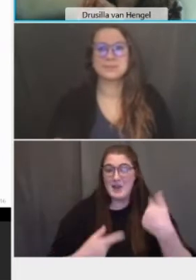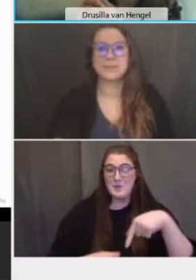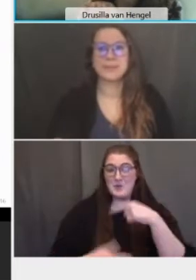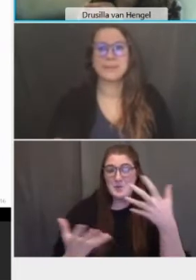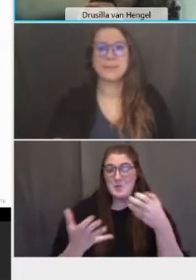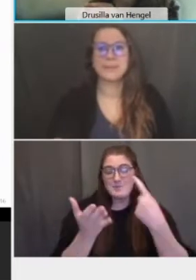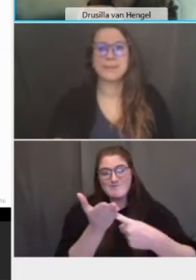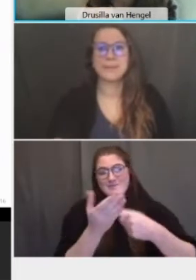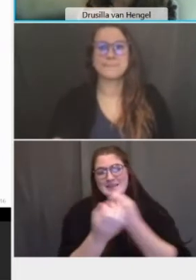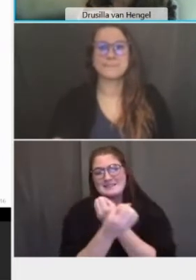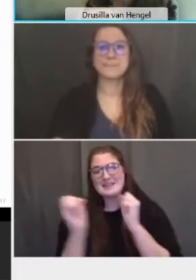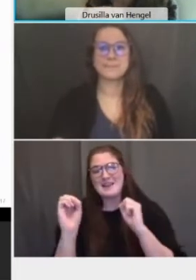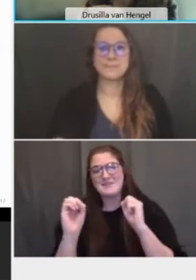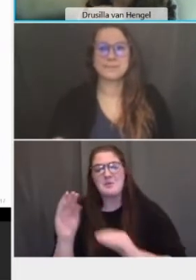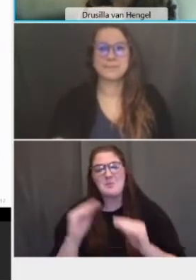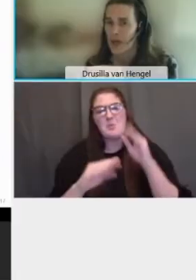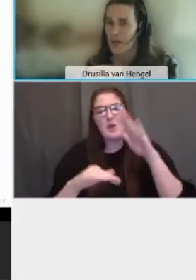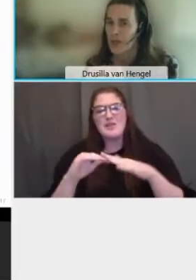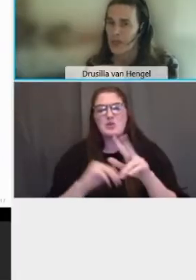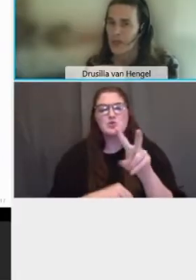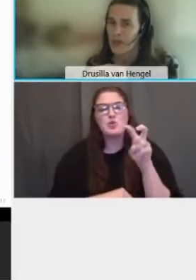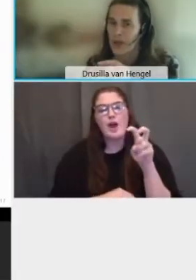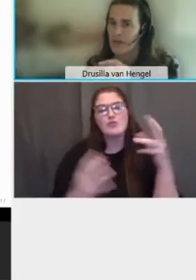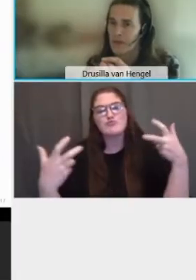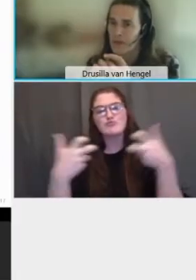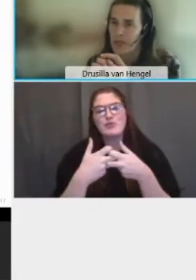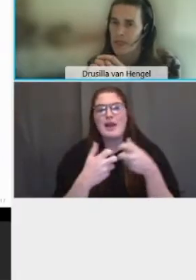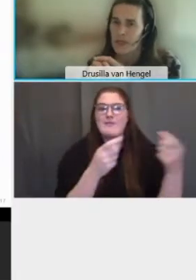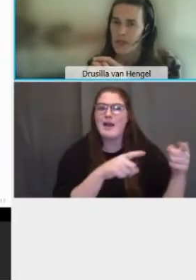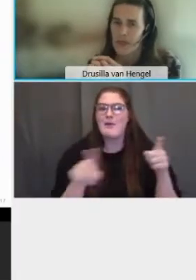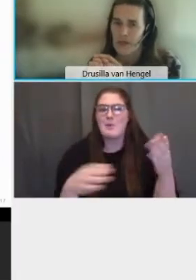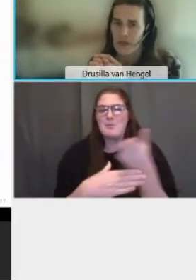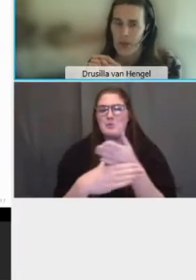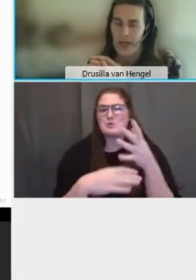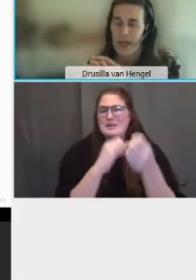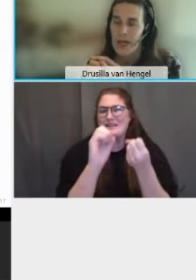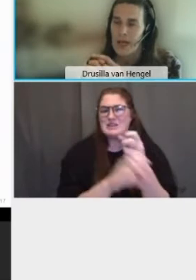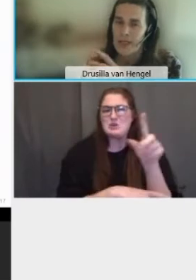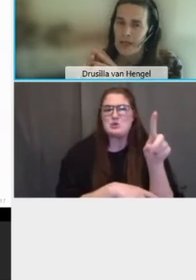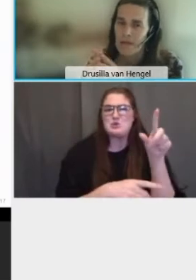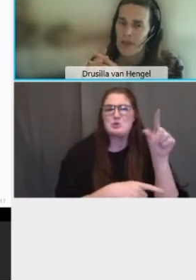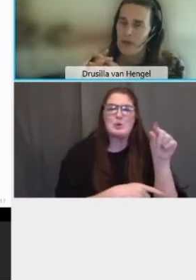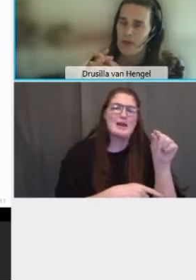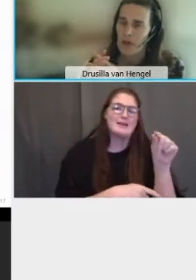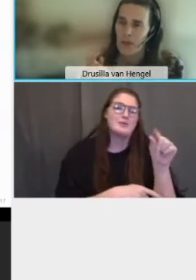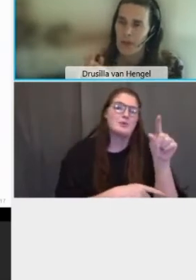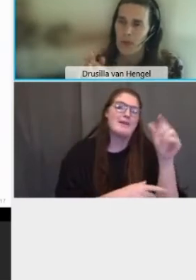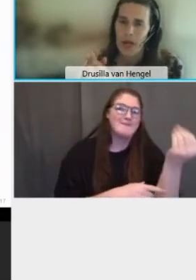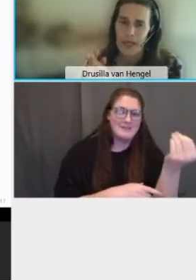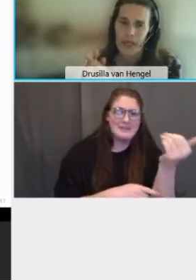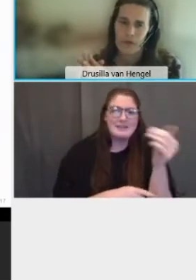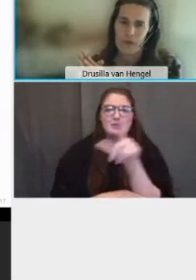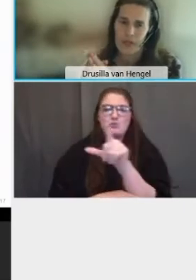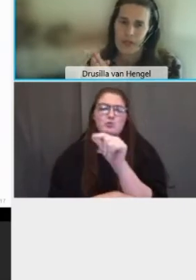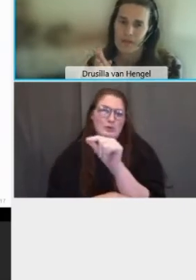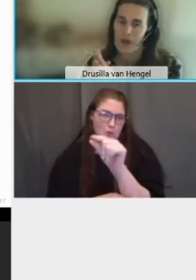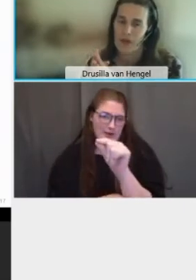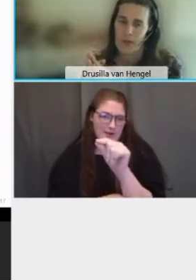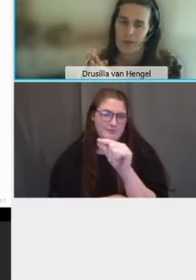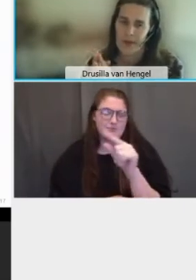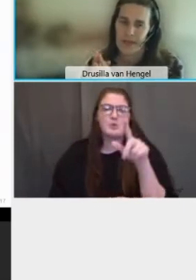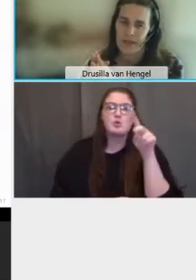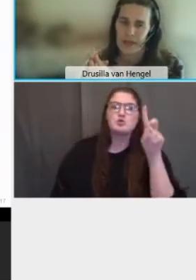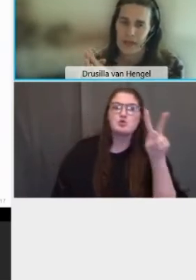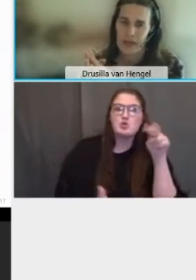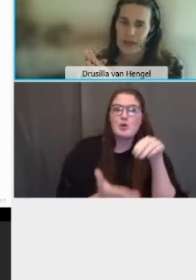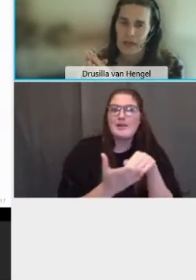than 200 crashes occurred within the project area between 2015 and 2020. 10 of those involved people walking and 14 involved